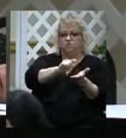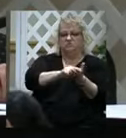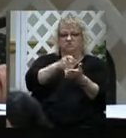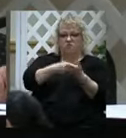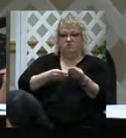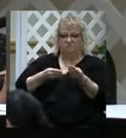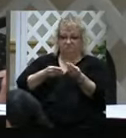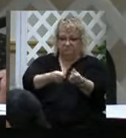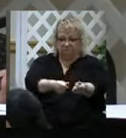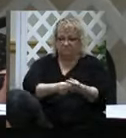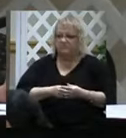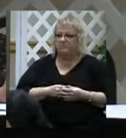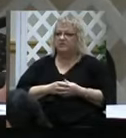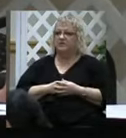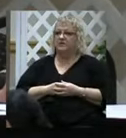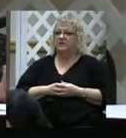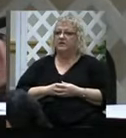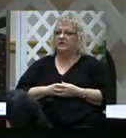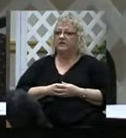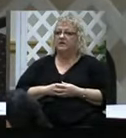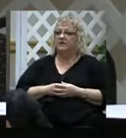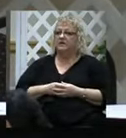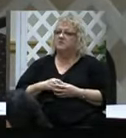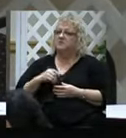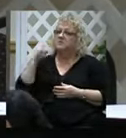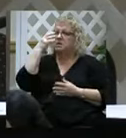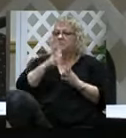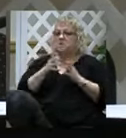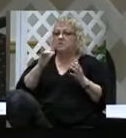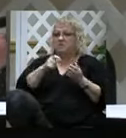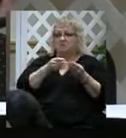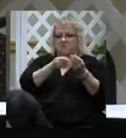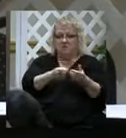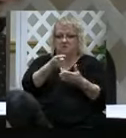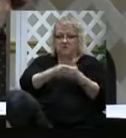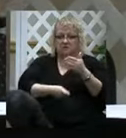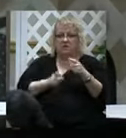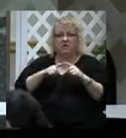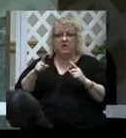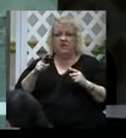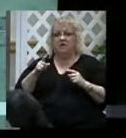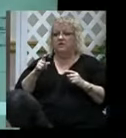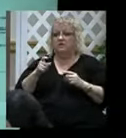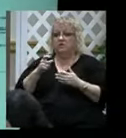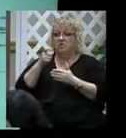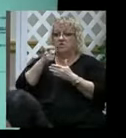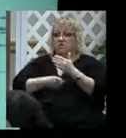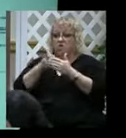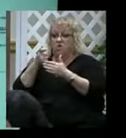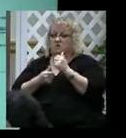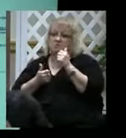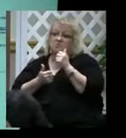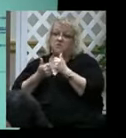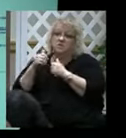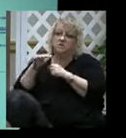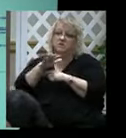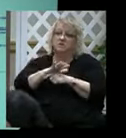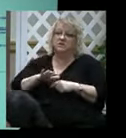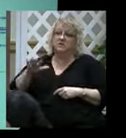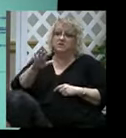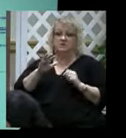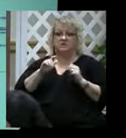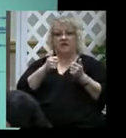said. That was pretty much the basic cost. But other than that, these kinds of the content that we had on how